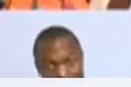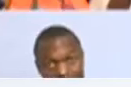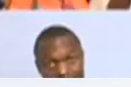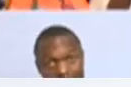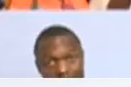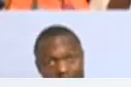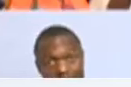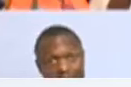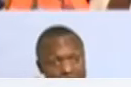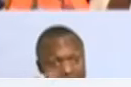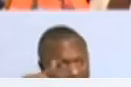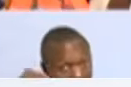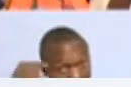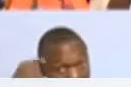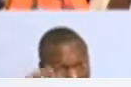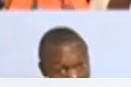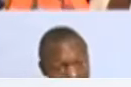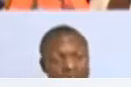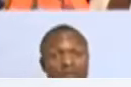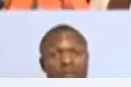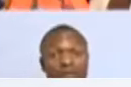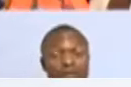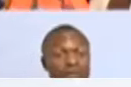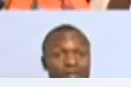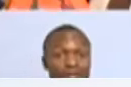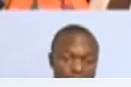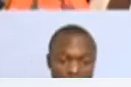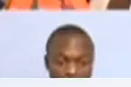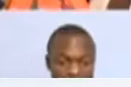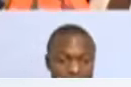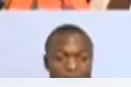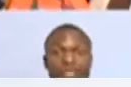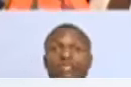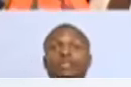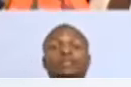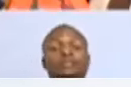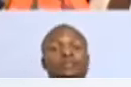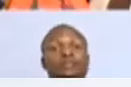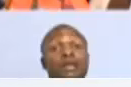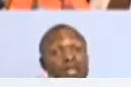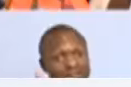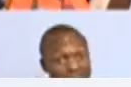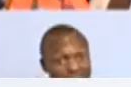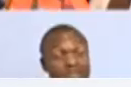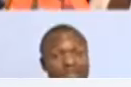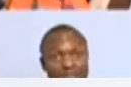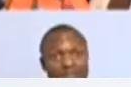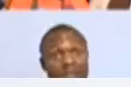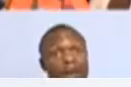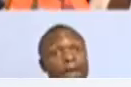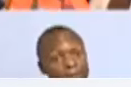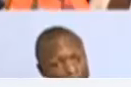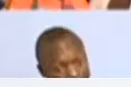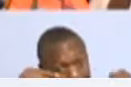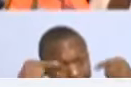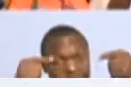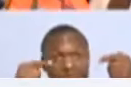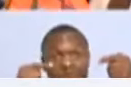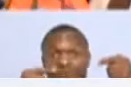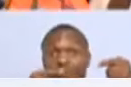your government will continue to create strategic partnerships. This is a hallmark of success in a modern civilized